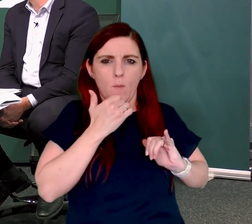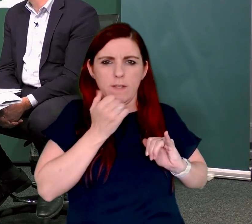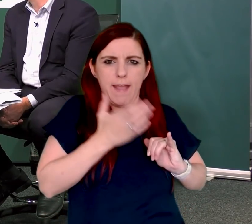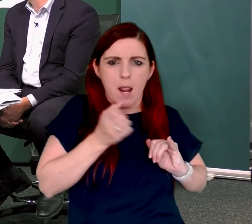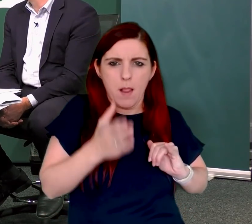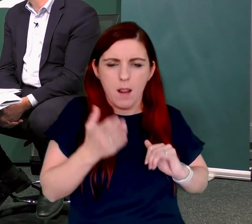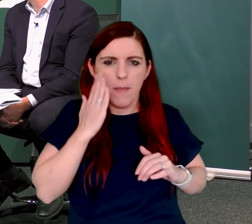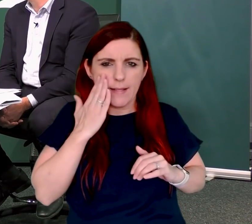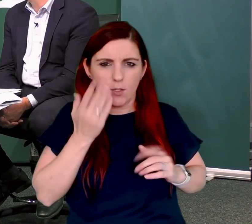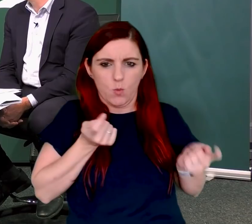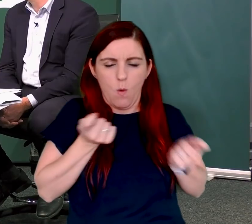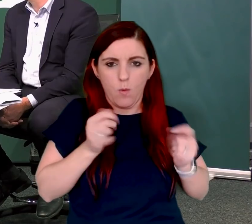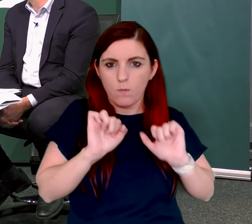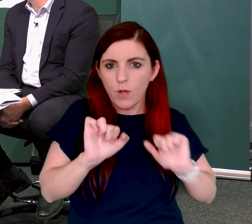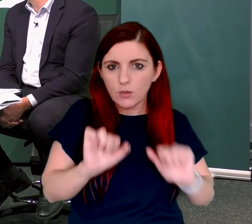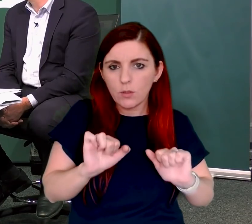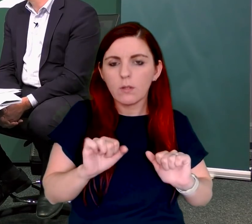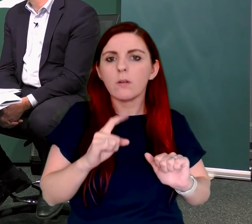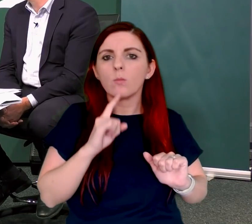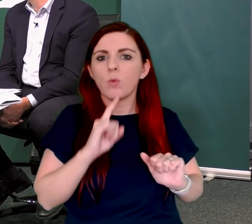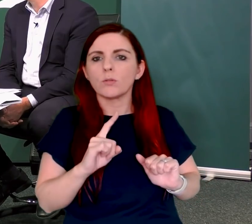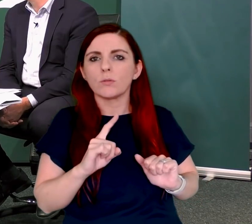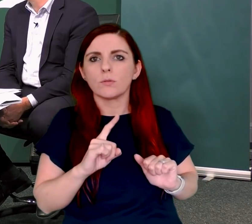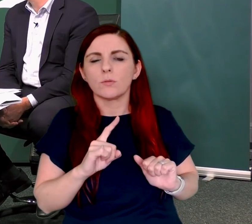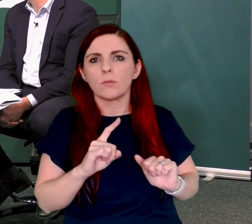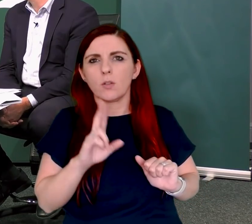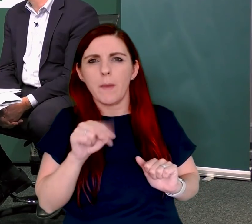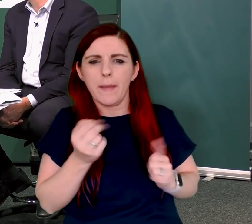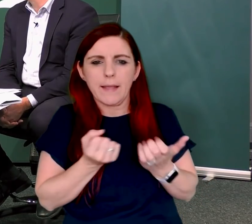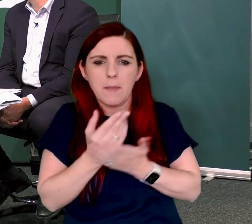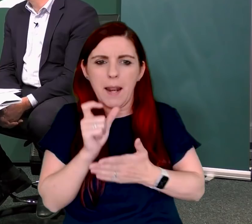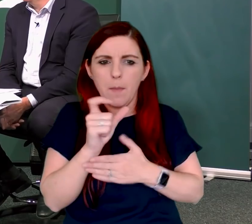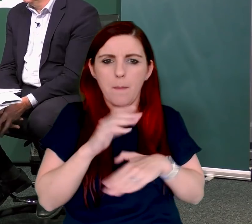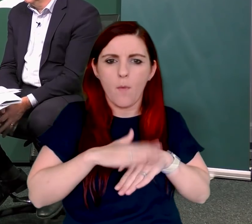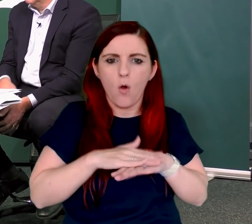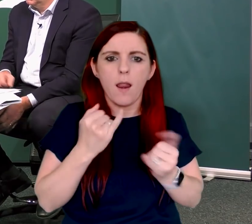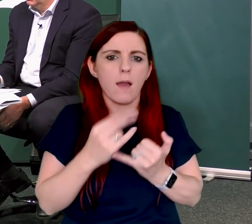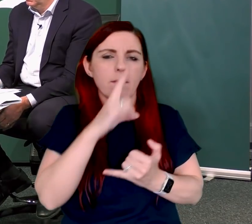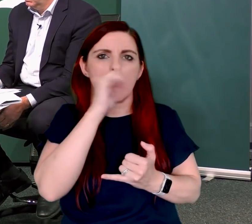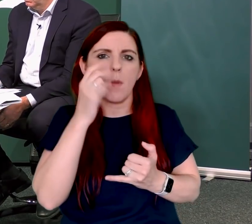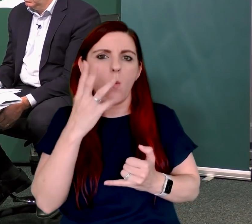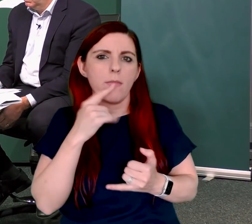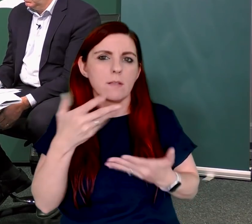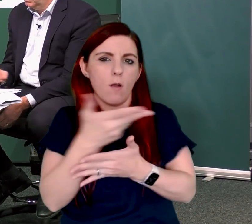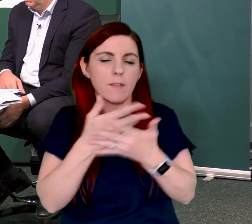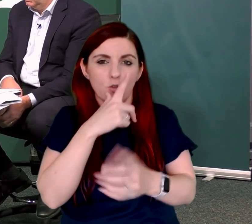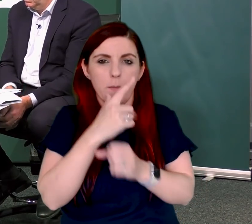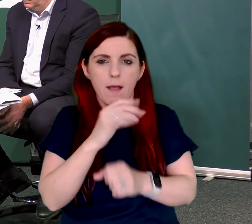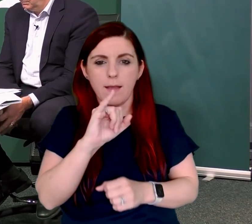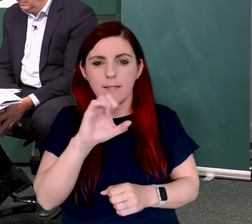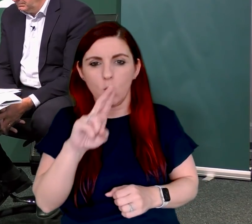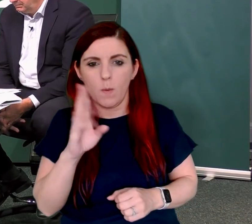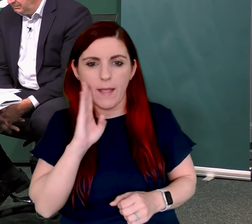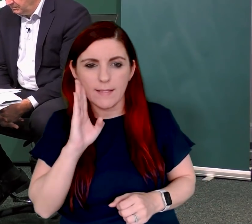as to why, say, for example, the conversation around ICU beds, it kind of keeps cropping up. So could you perhaps